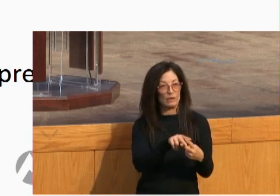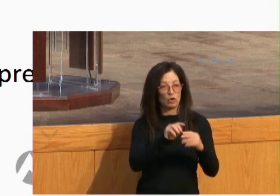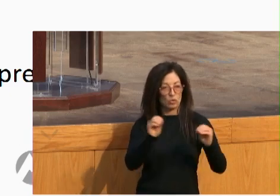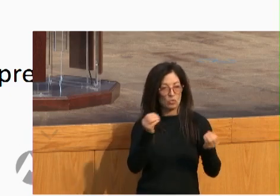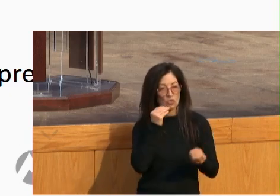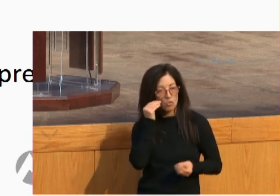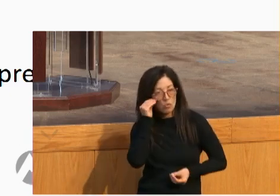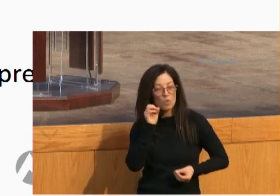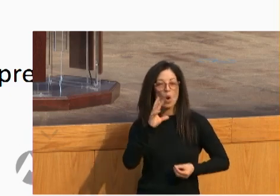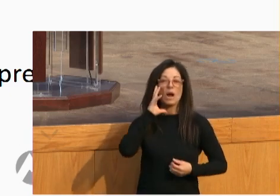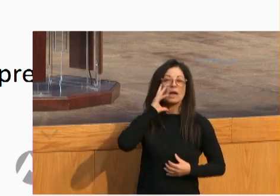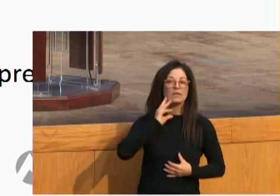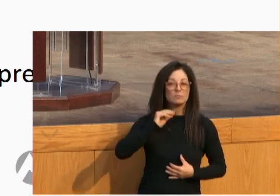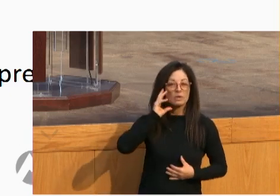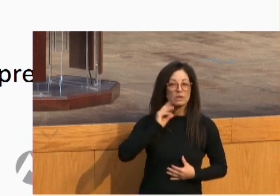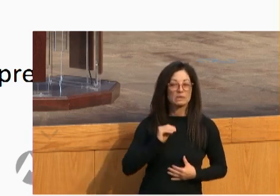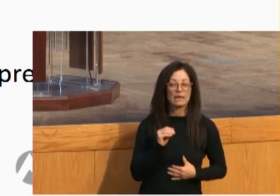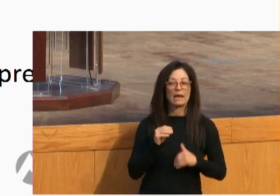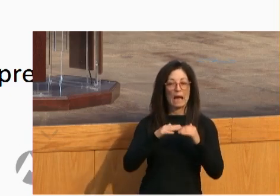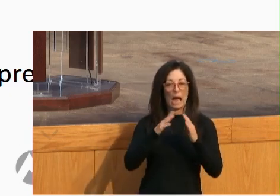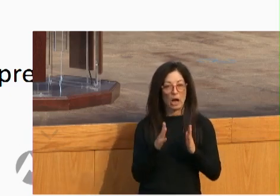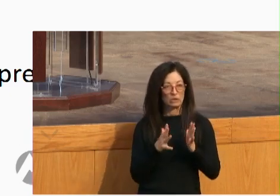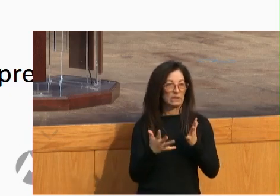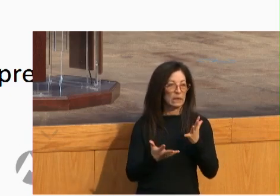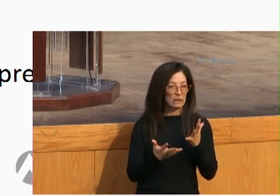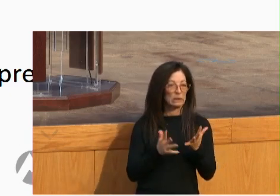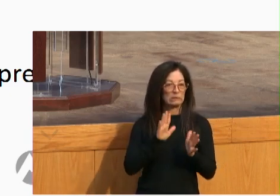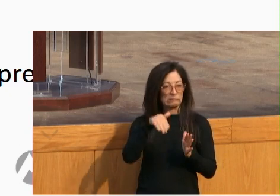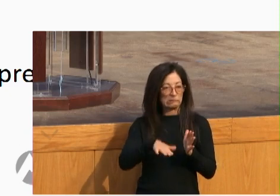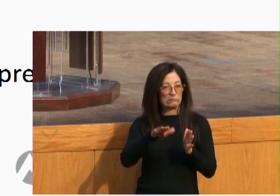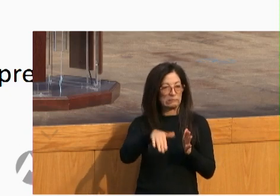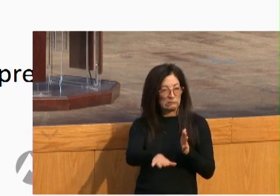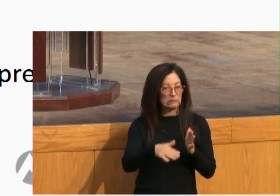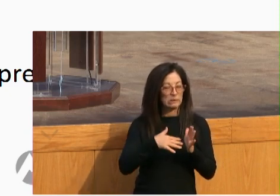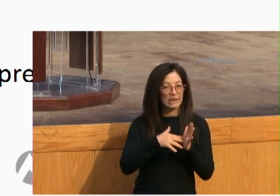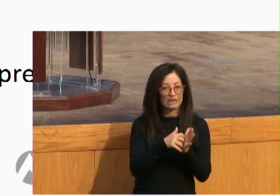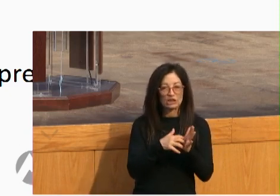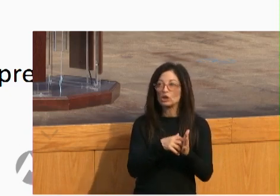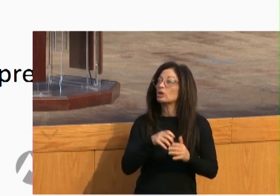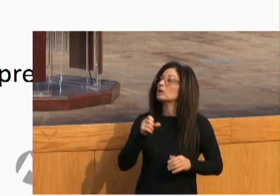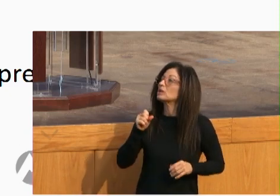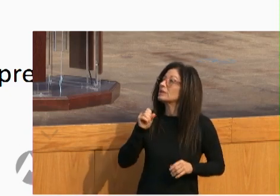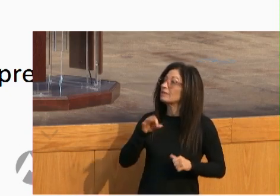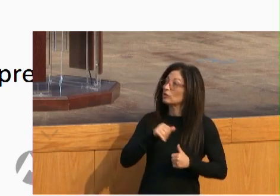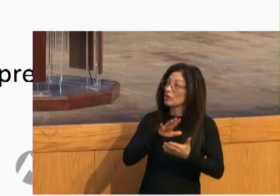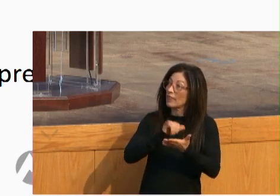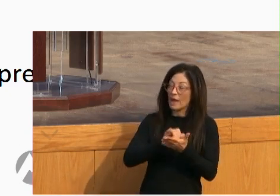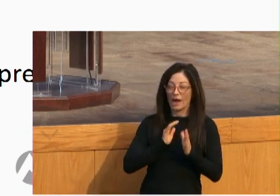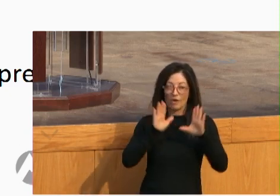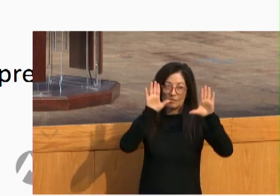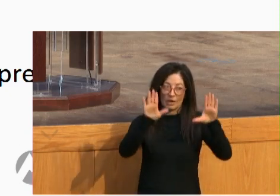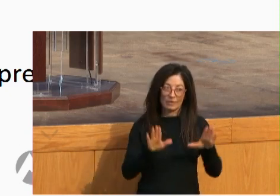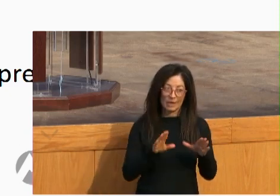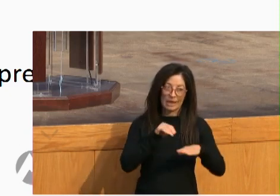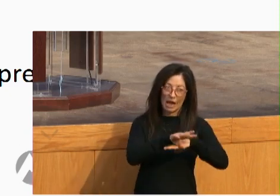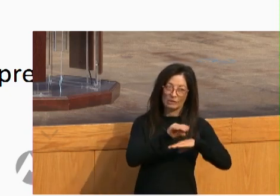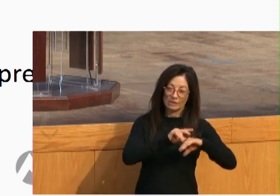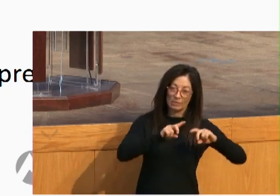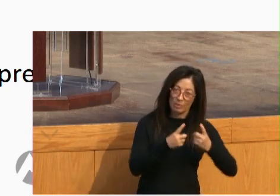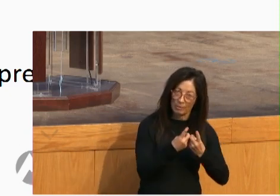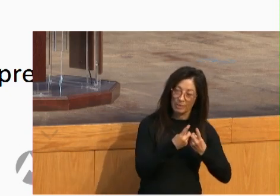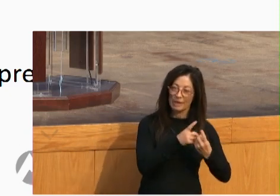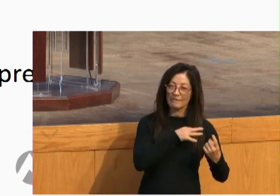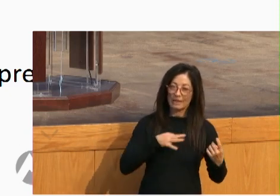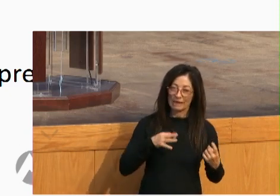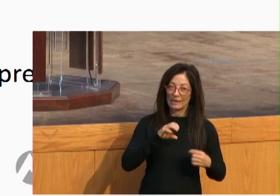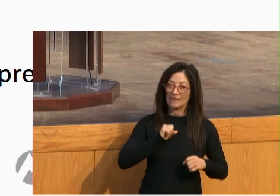or experiencing housing insecurity. So to address this, our phenomenal counseling department, faculty and staff, submitted and